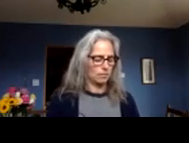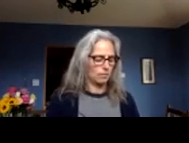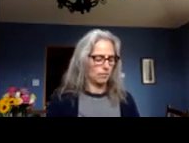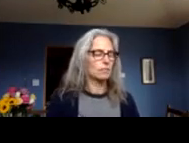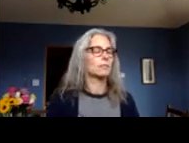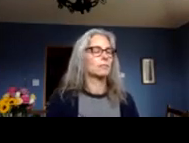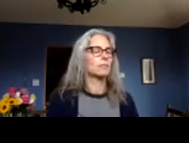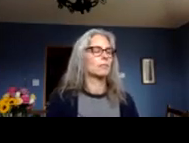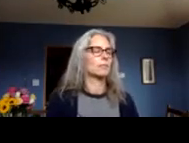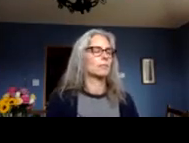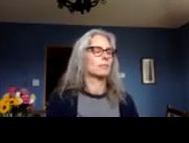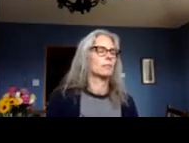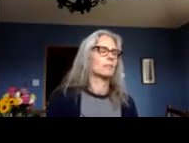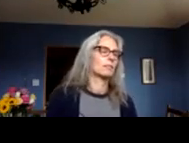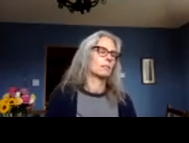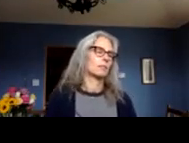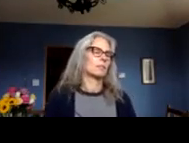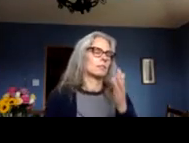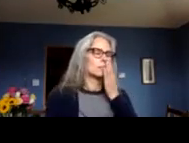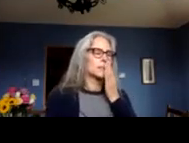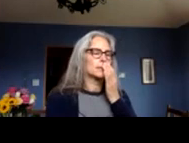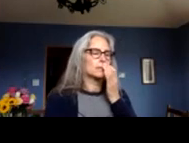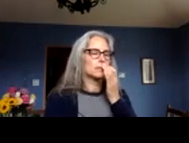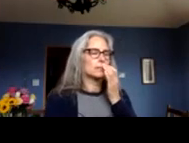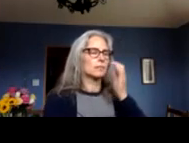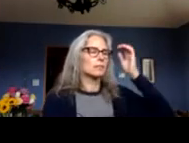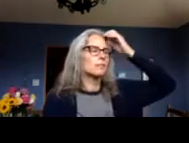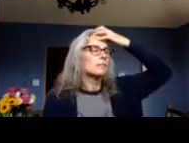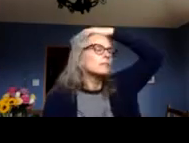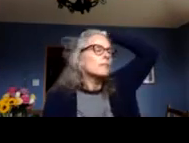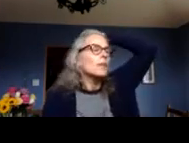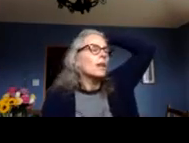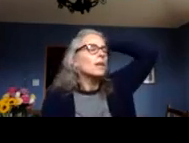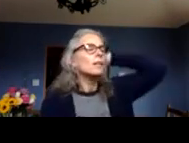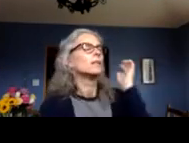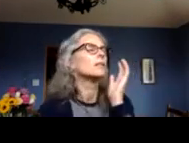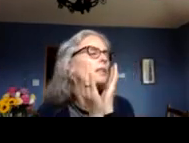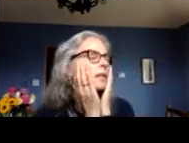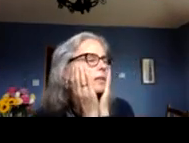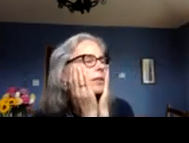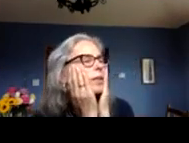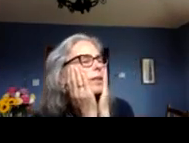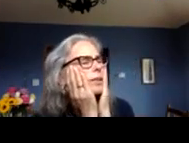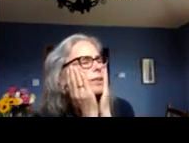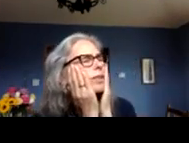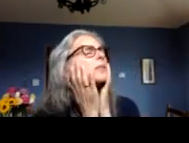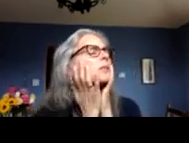oh, that's right, I got to turn off emails for that class. So you can adjust the emails you're receiving, like what types, what sort of events